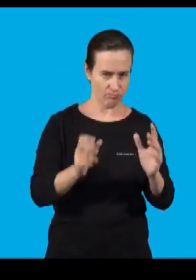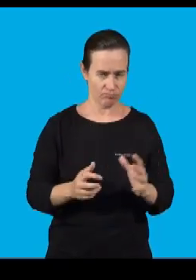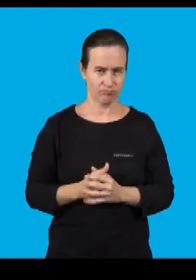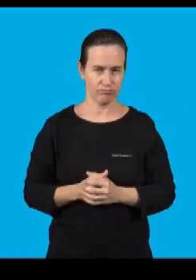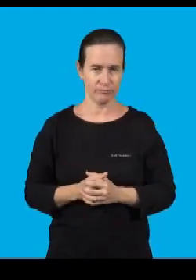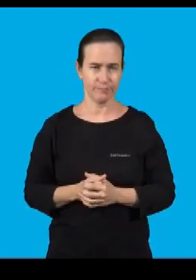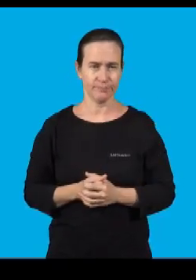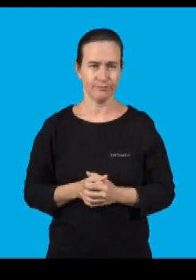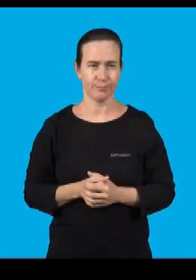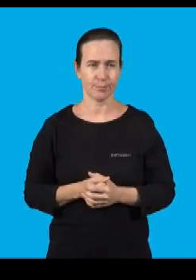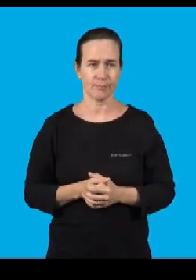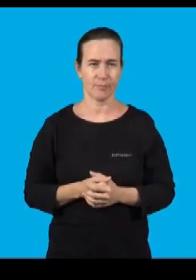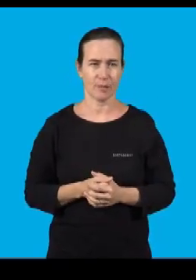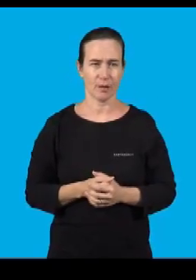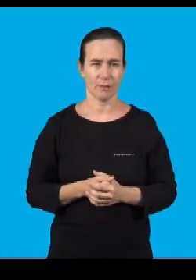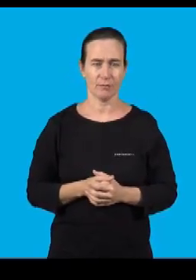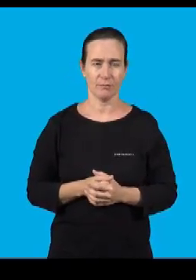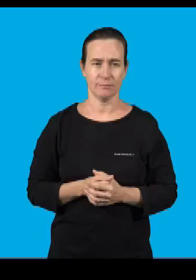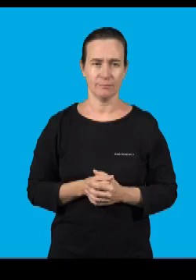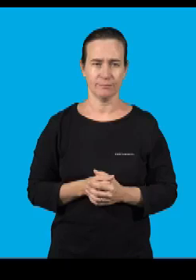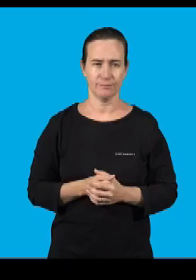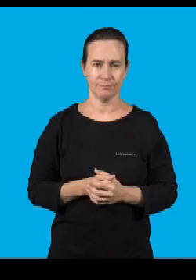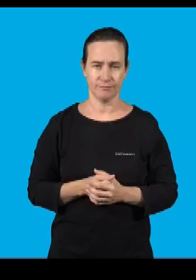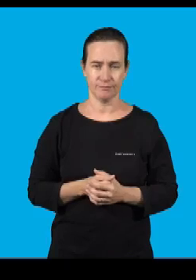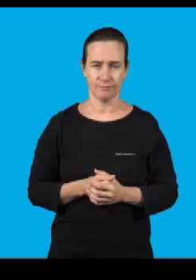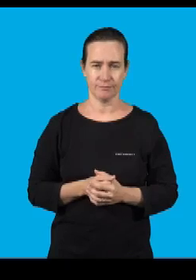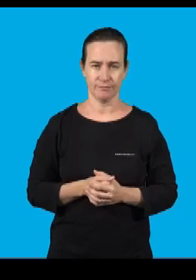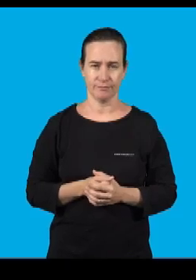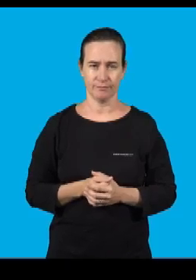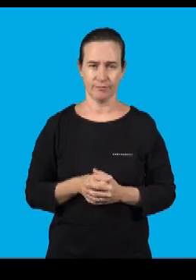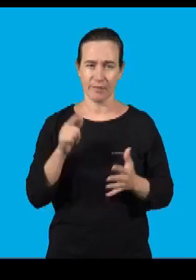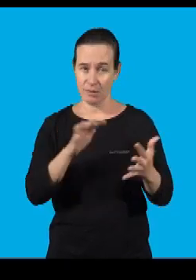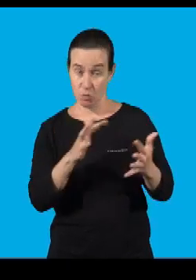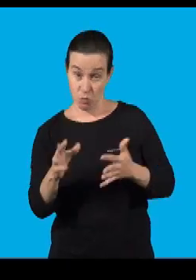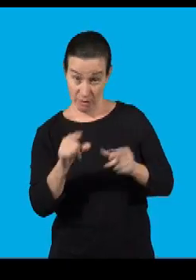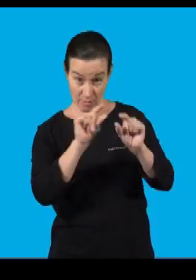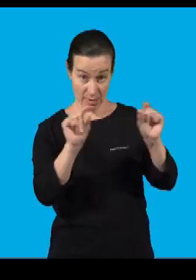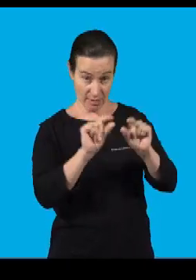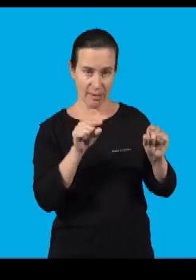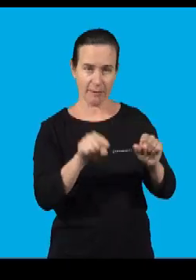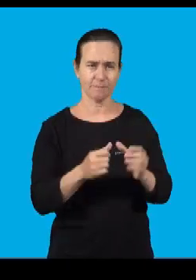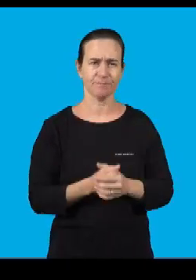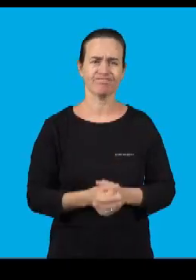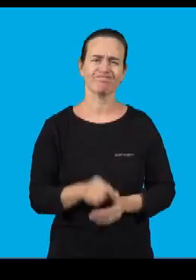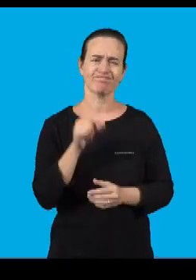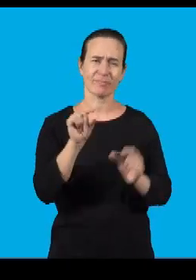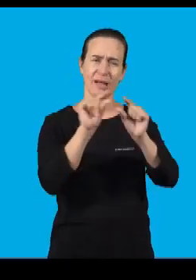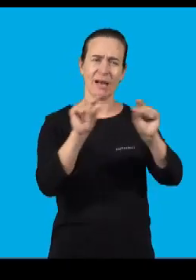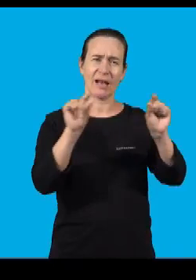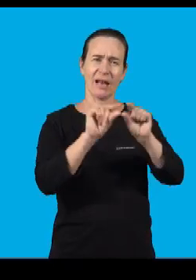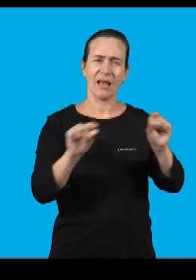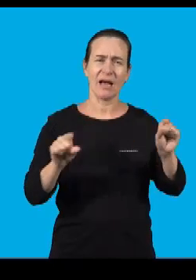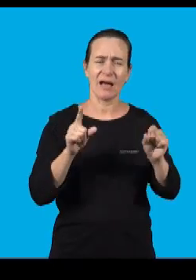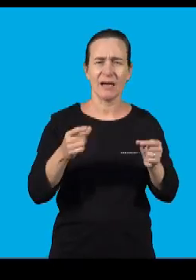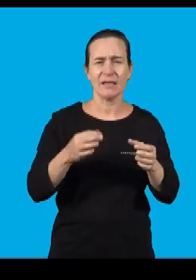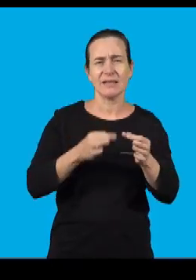there with shaking hands, and then that's where we're going to find our answer. It says, what do these